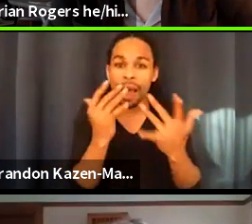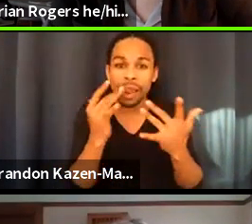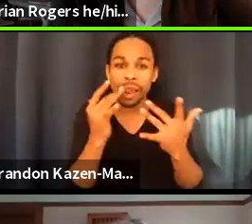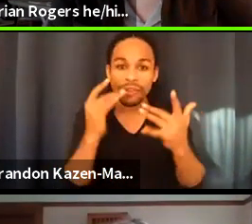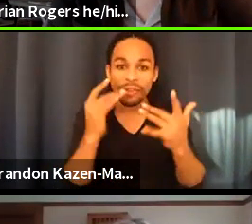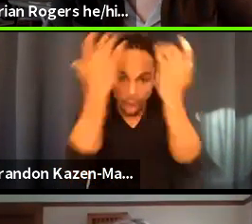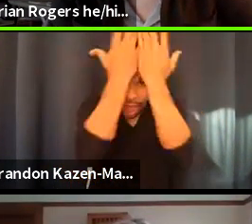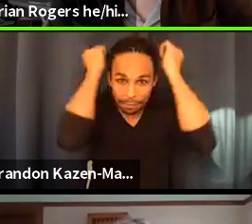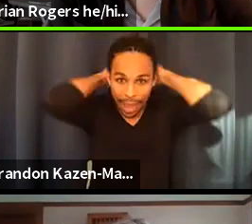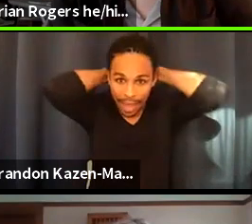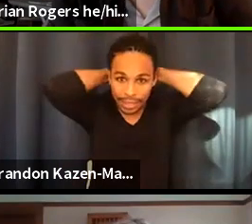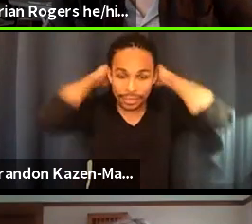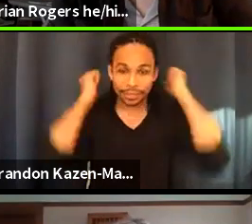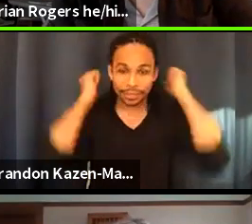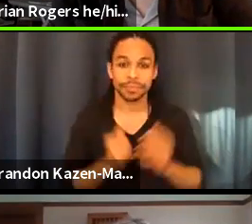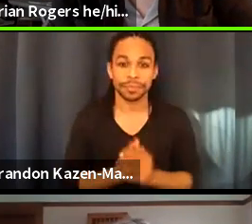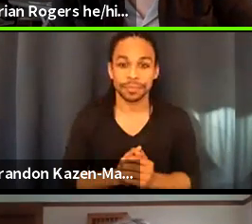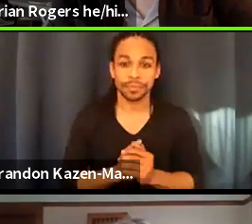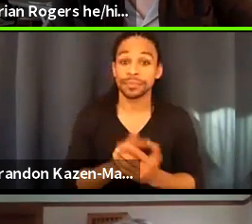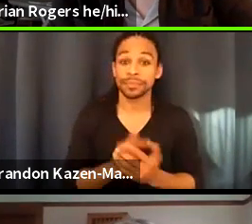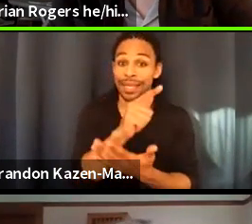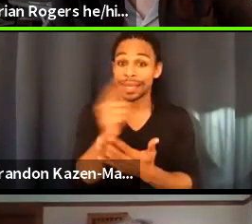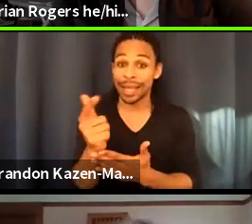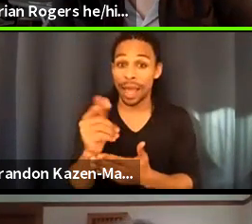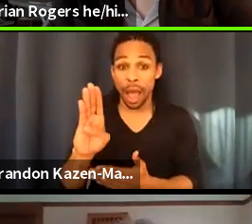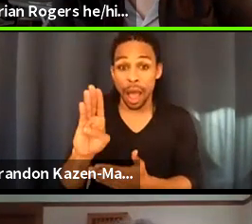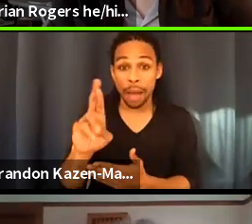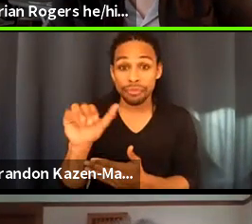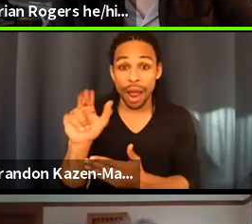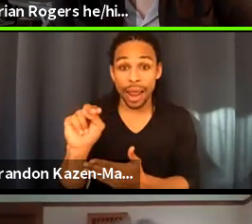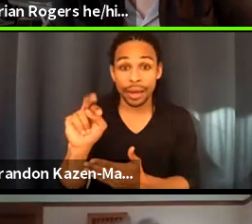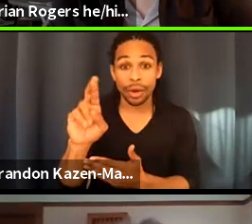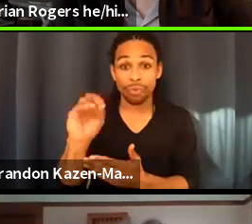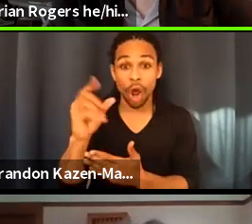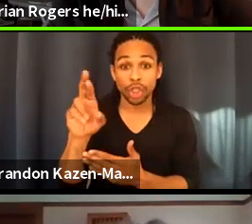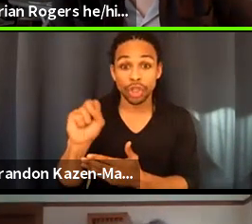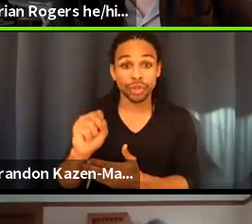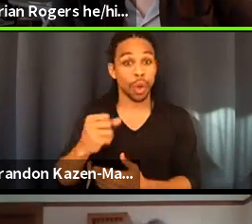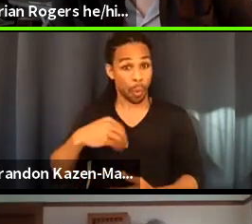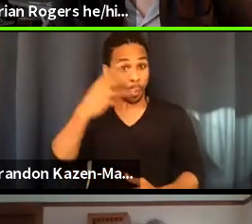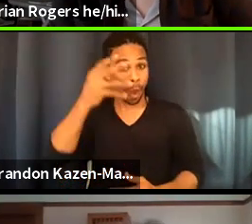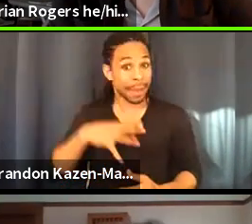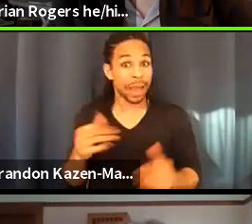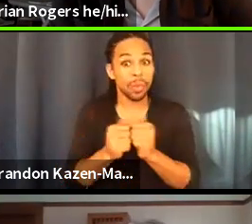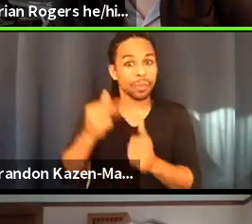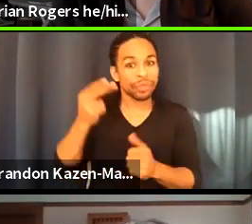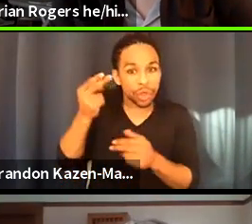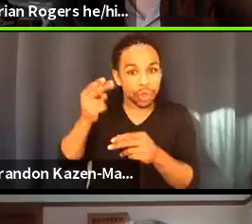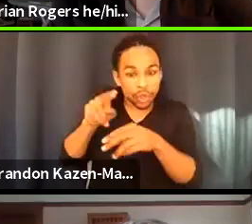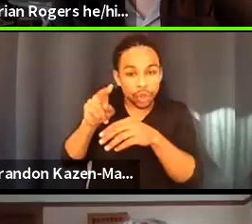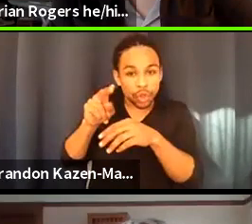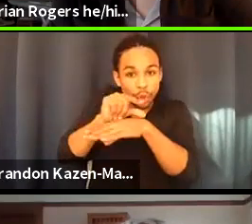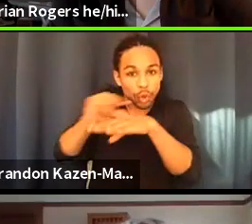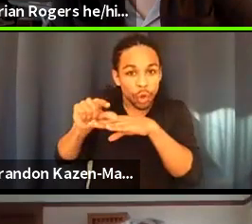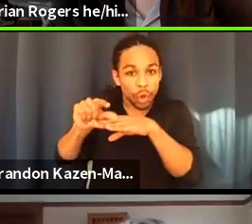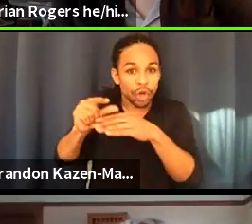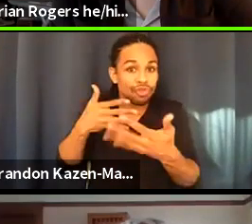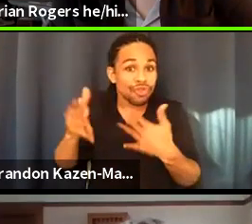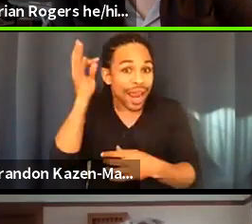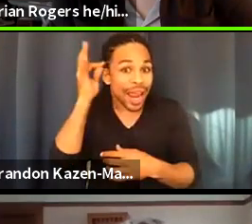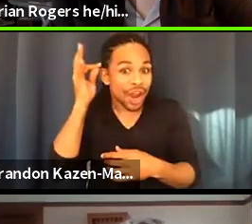I'm Brian Rogers. I'm a white man with short gray hair and glasses, wearing a light blue shirt and